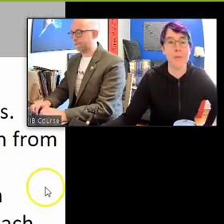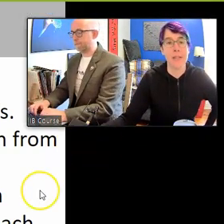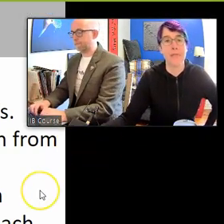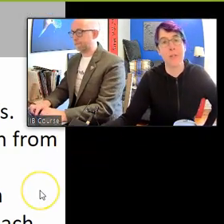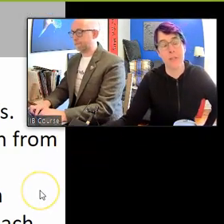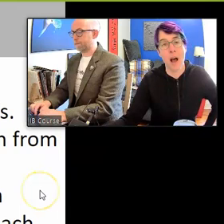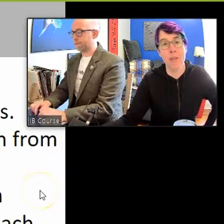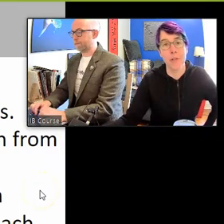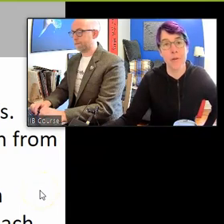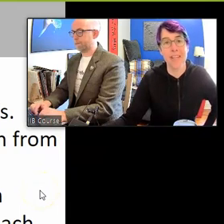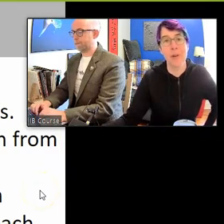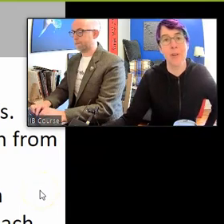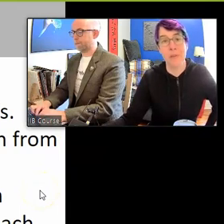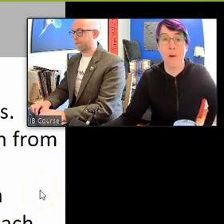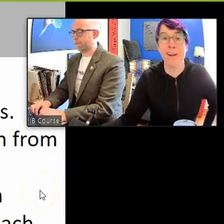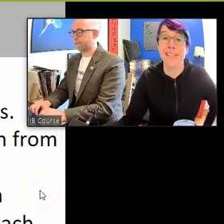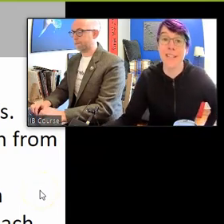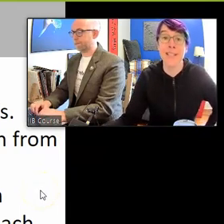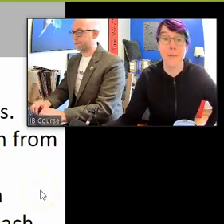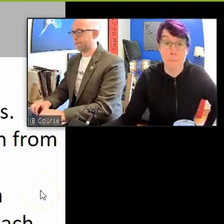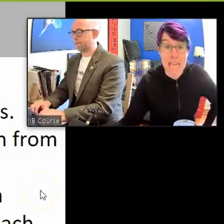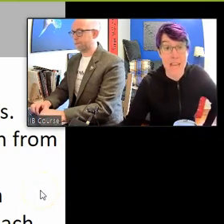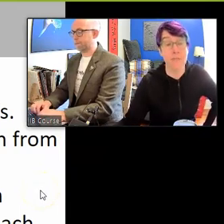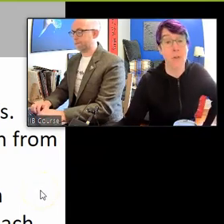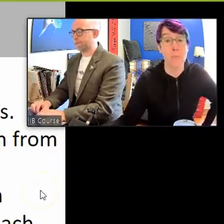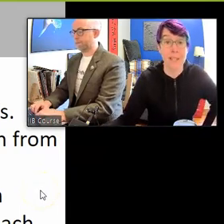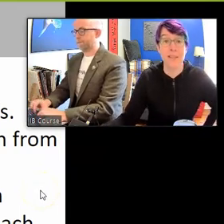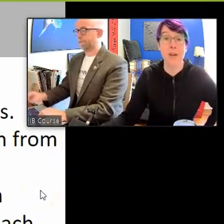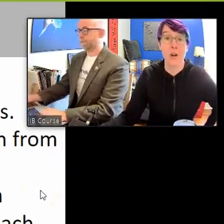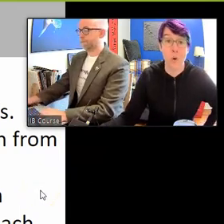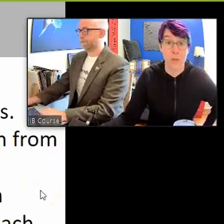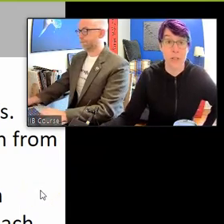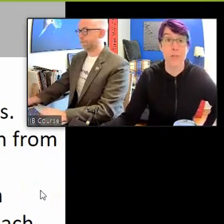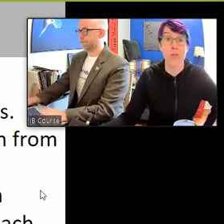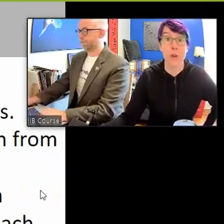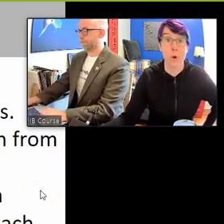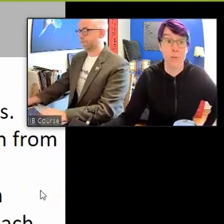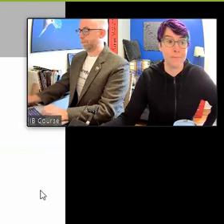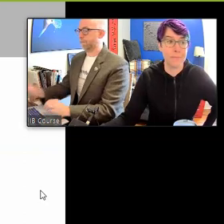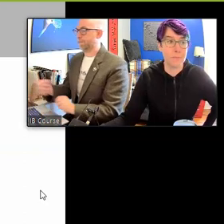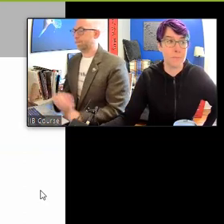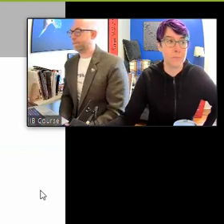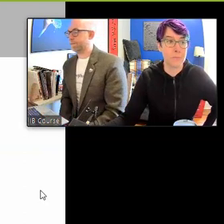making it really difficult to offload hemoglobin where it needs to be if those places are colder. So,